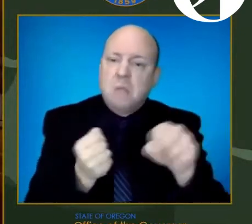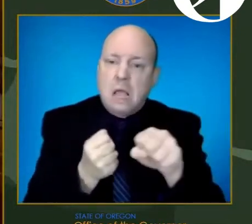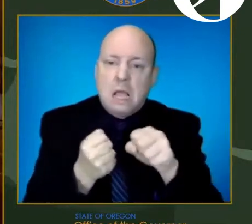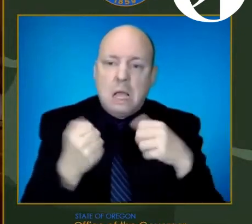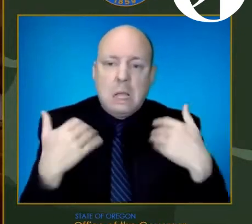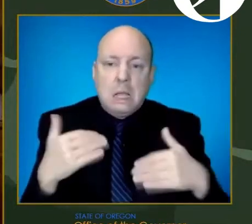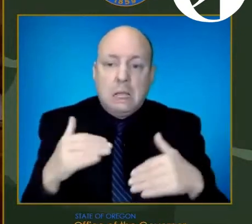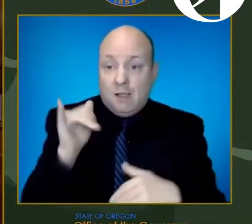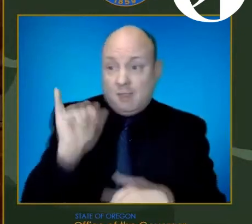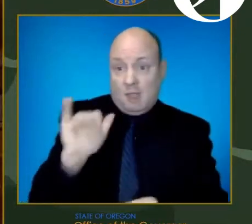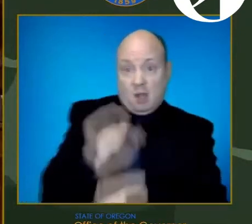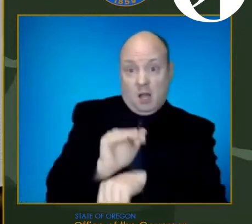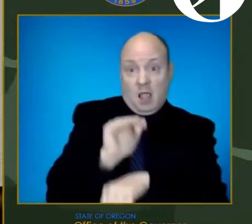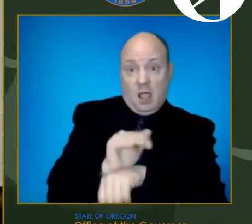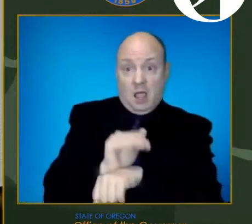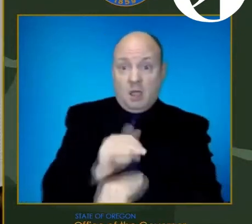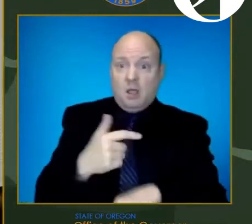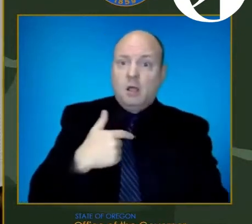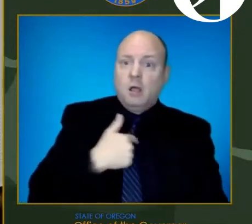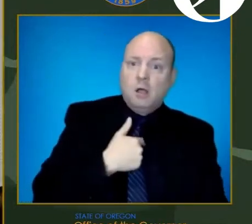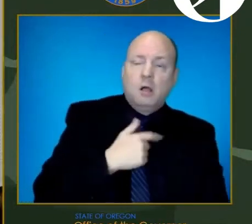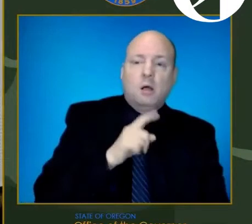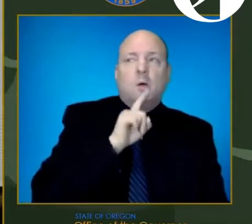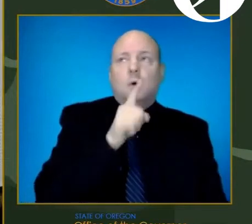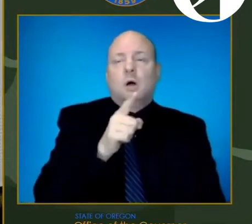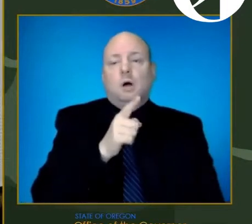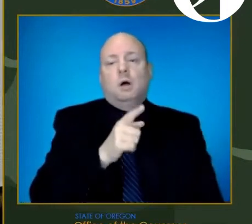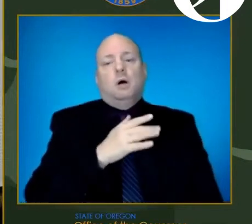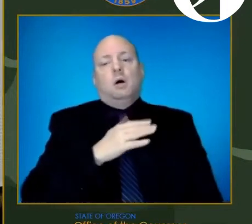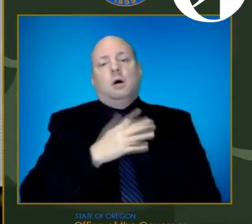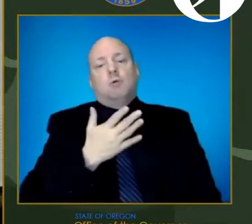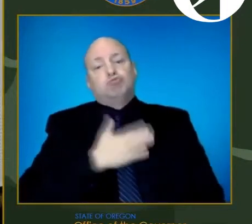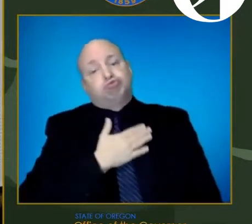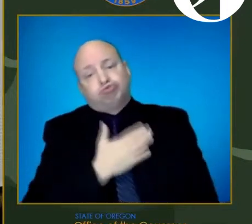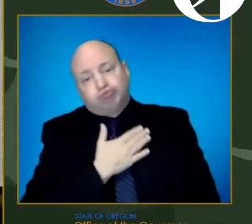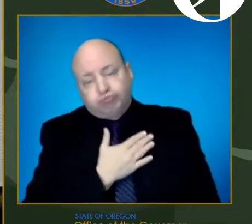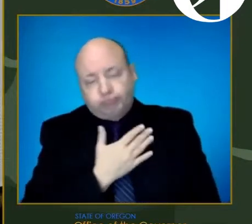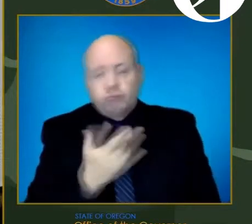very grateful for the